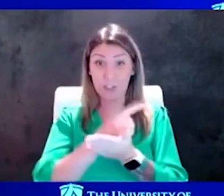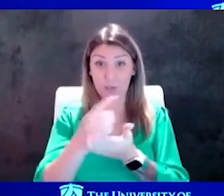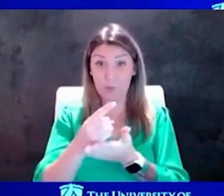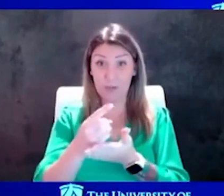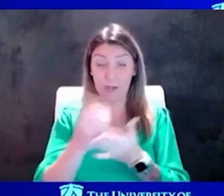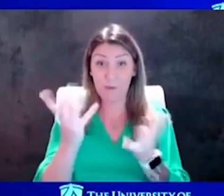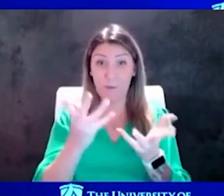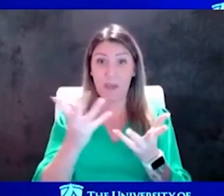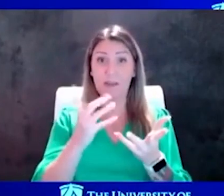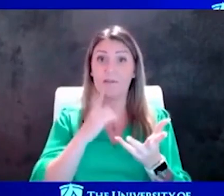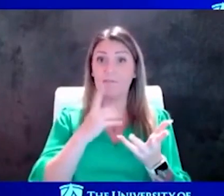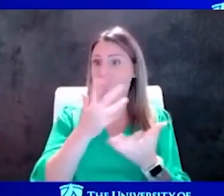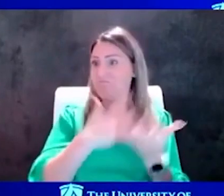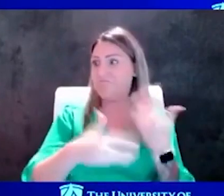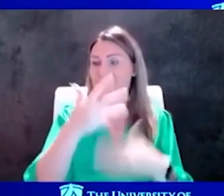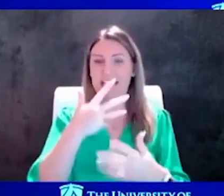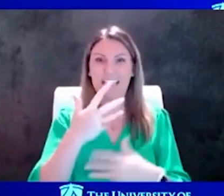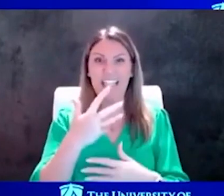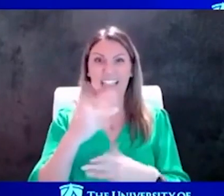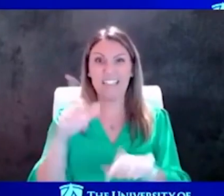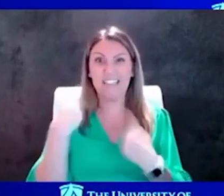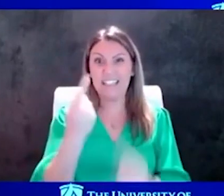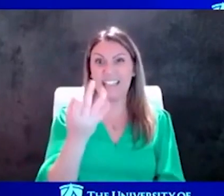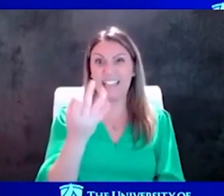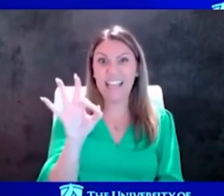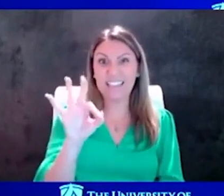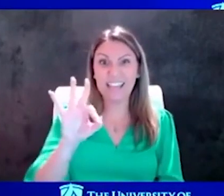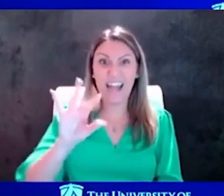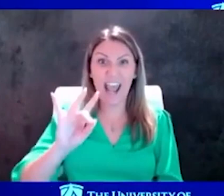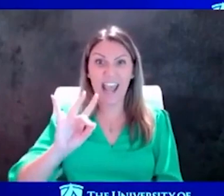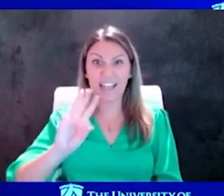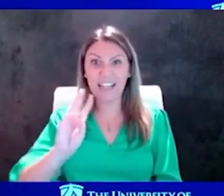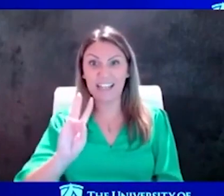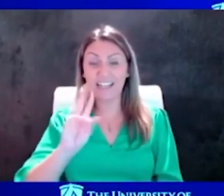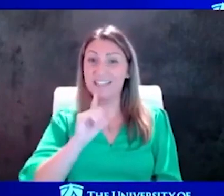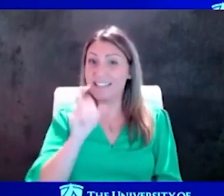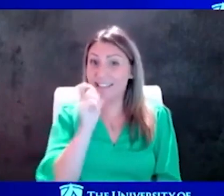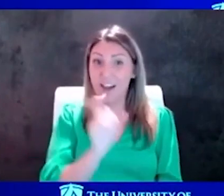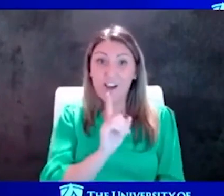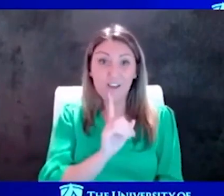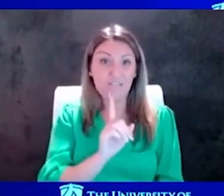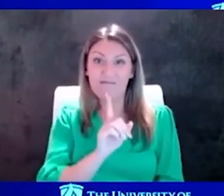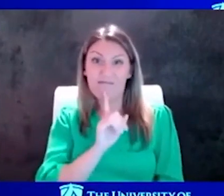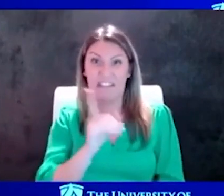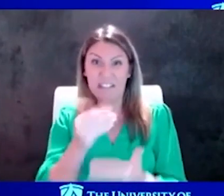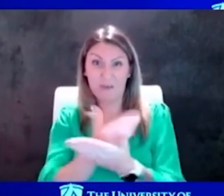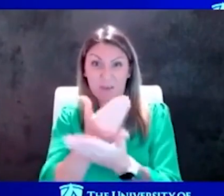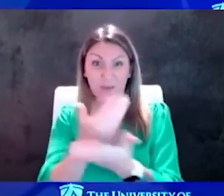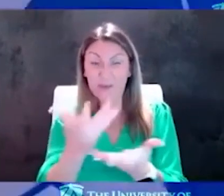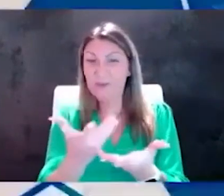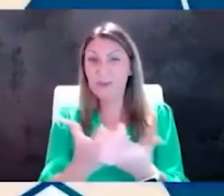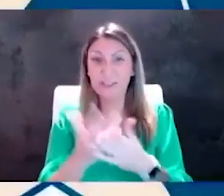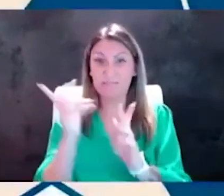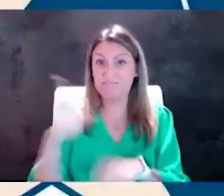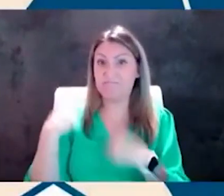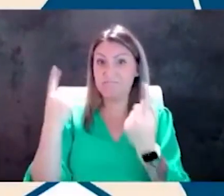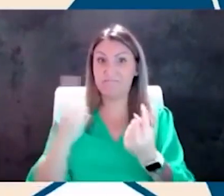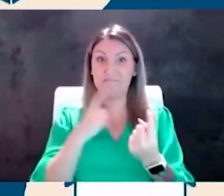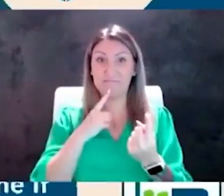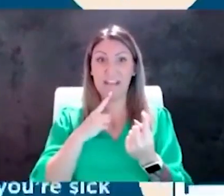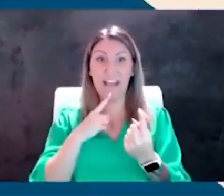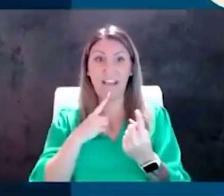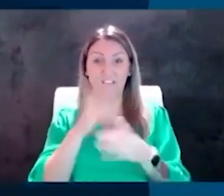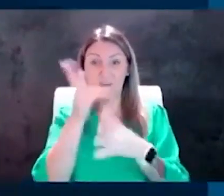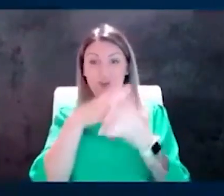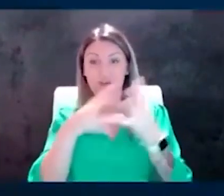around since 1986, so infection prevention is not new. We've been dealing with it for a long time. We do have a little graphic up here.